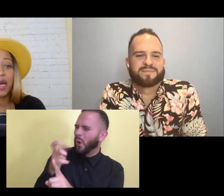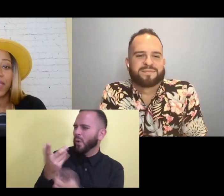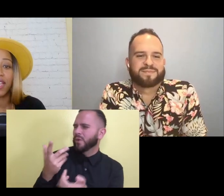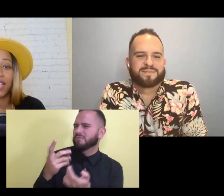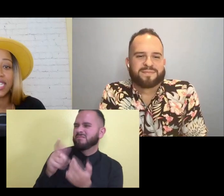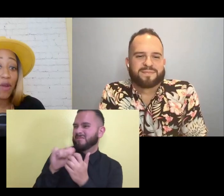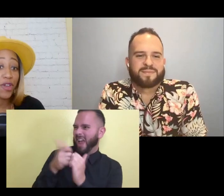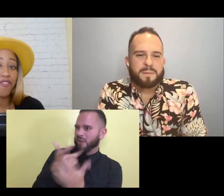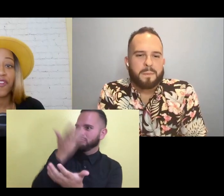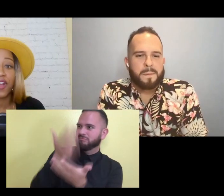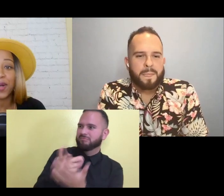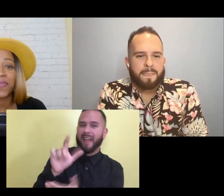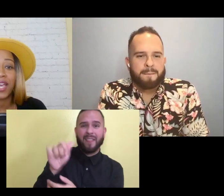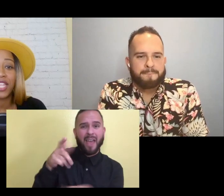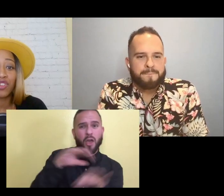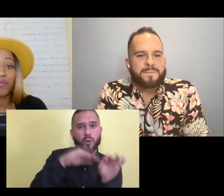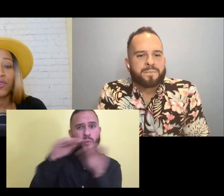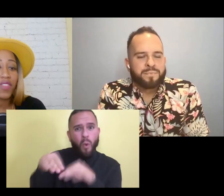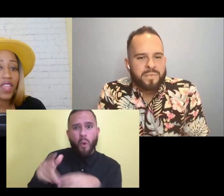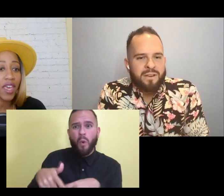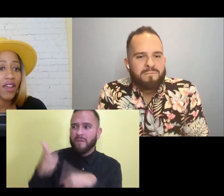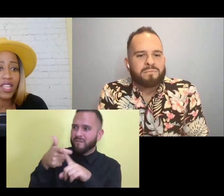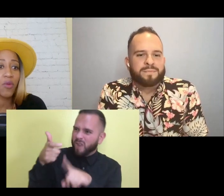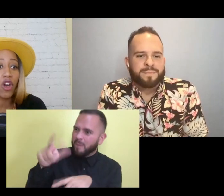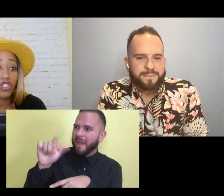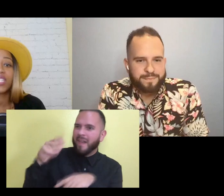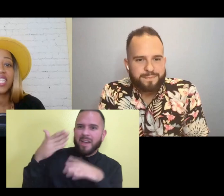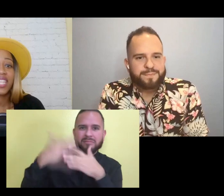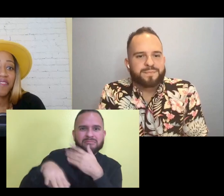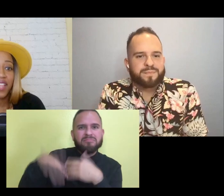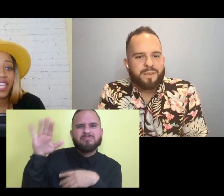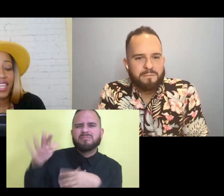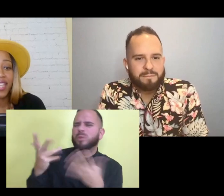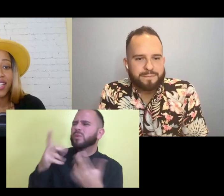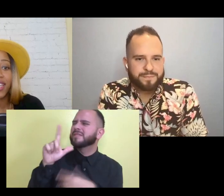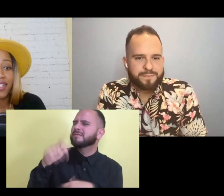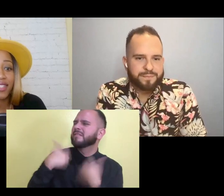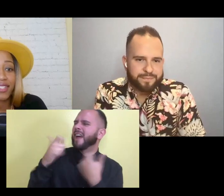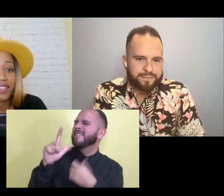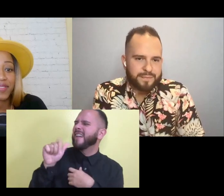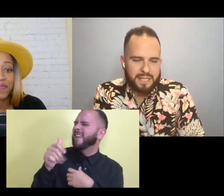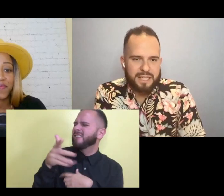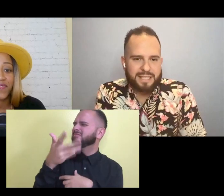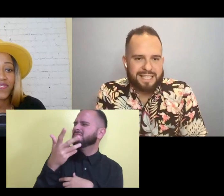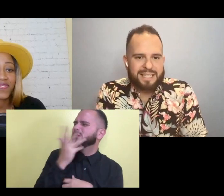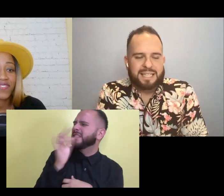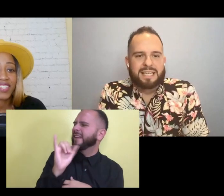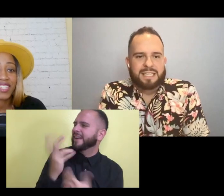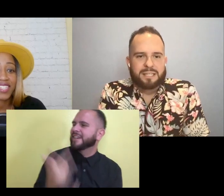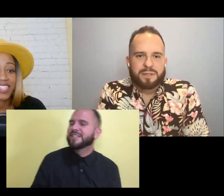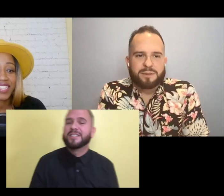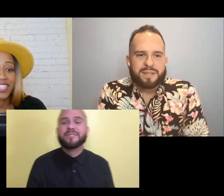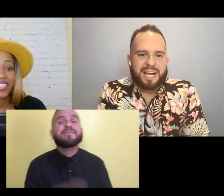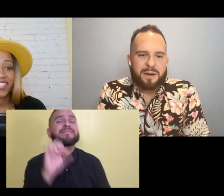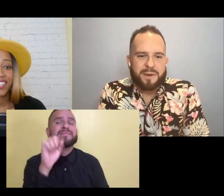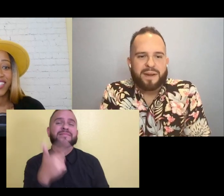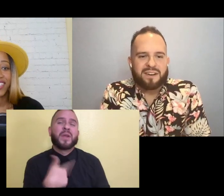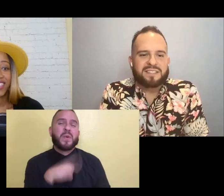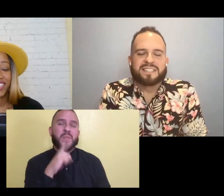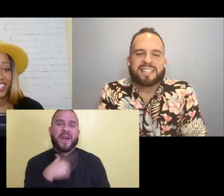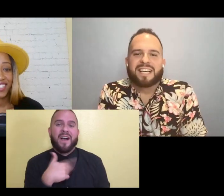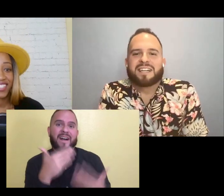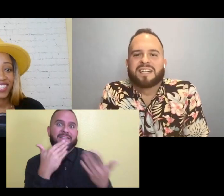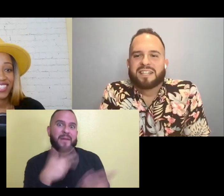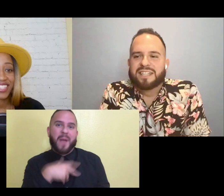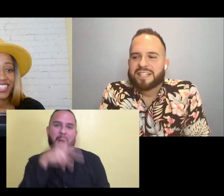end up in LA? Is that where you're from? Did you move there? And then also, what's life like in LA? Yeah, you know what? I got my